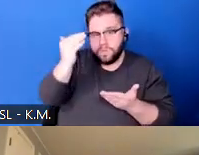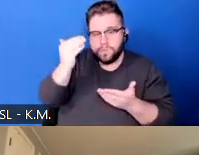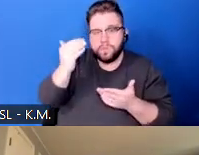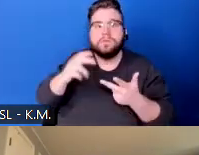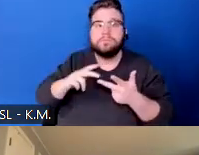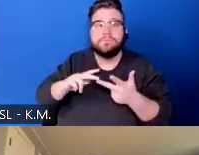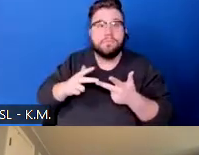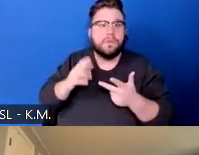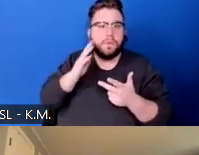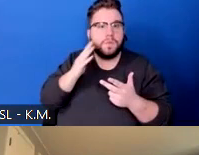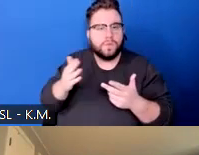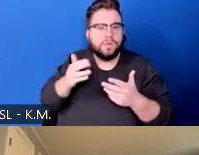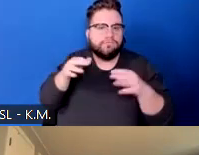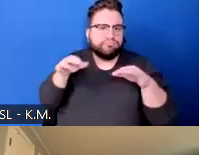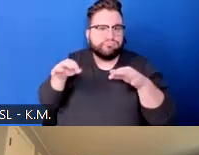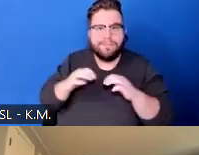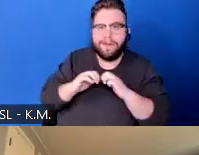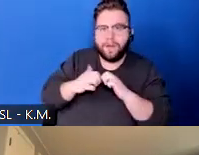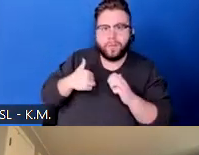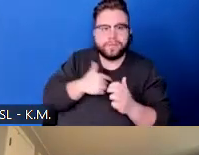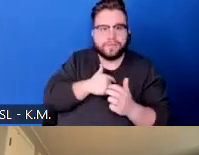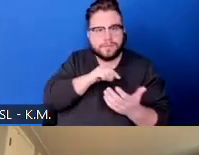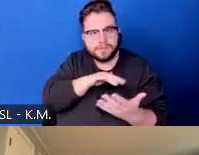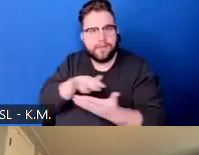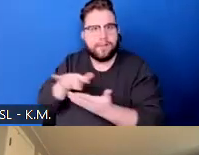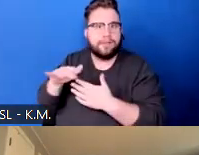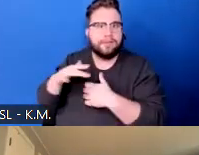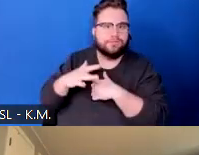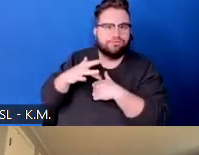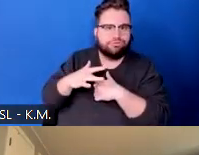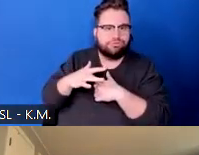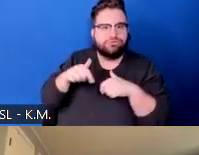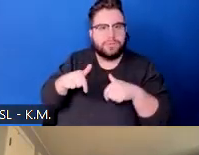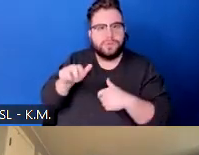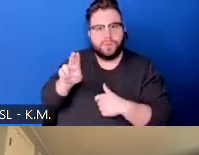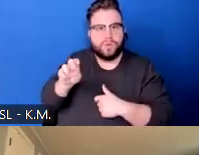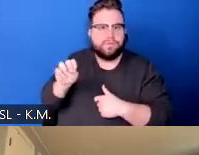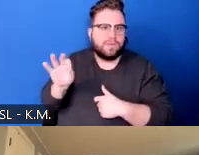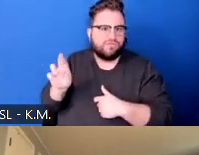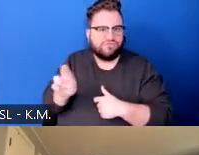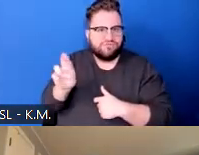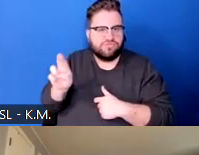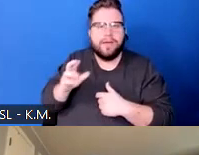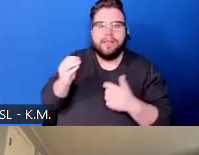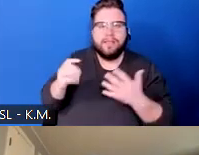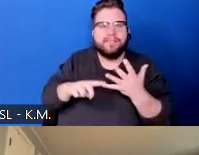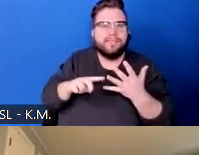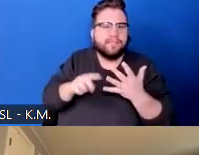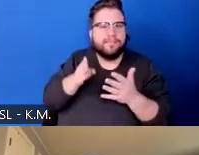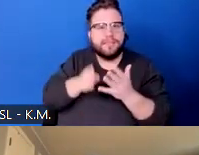we're studying touch here at the University of Rochester. And I'll finish things up with some context on why this research